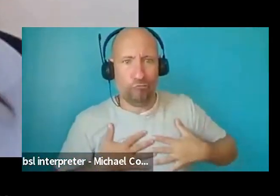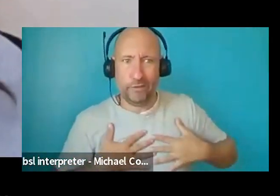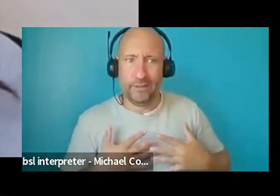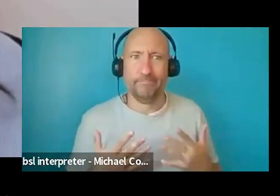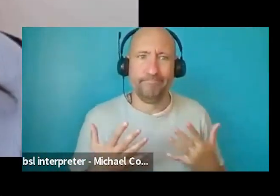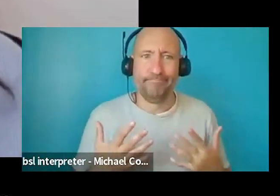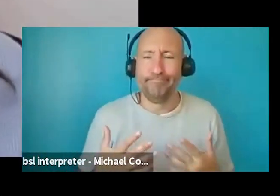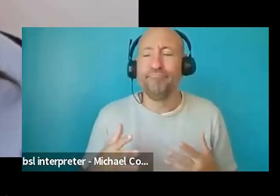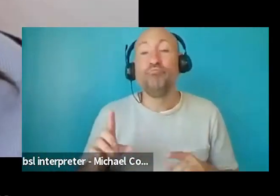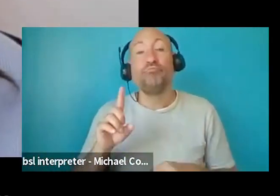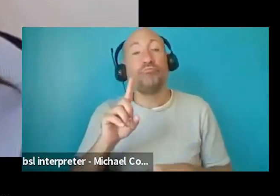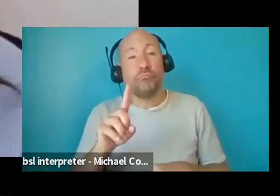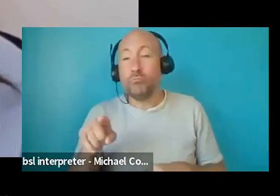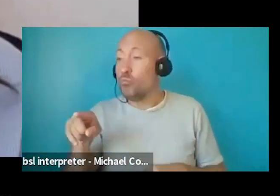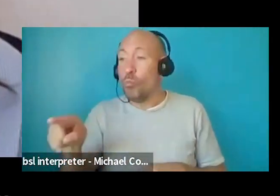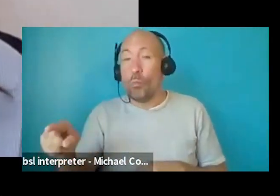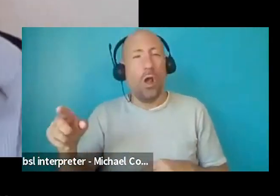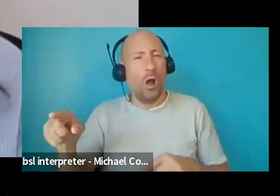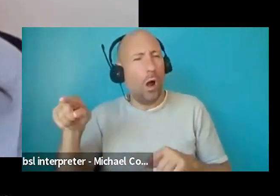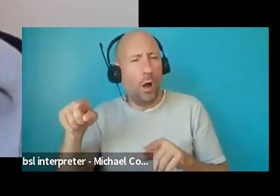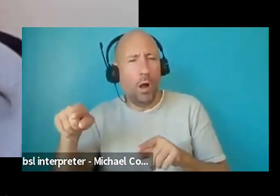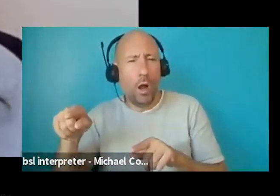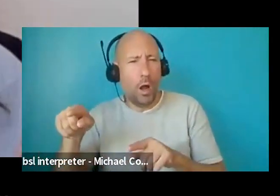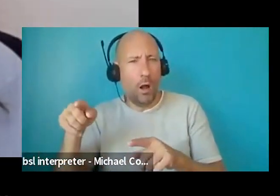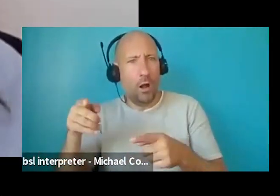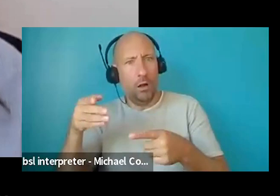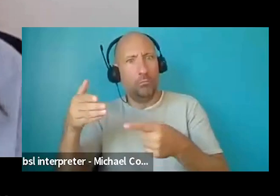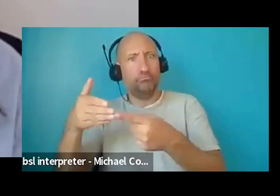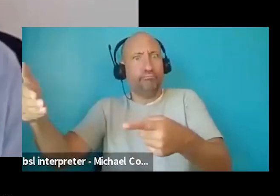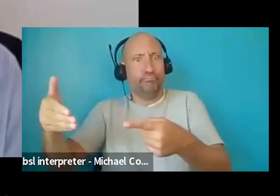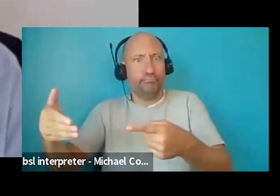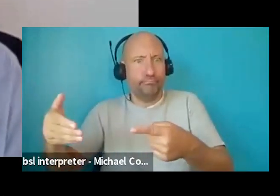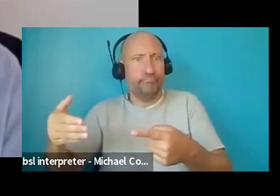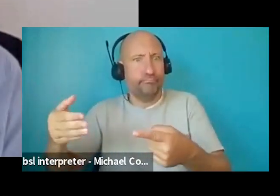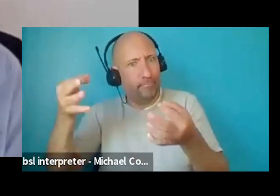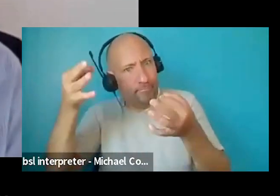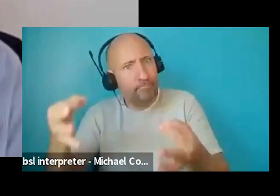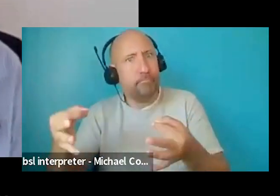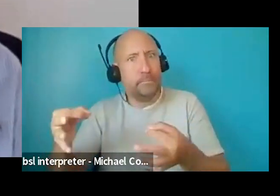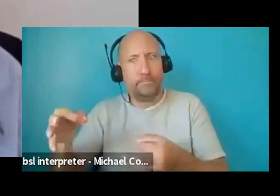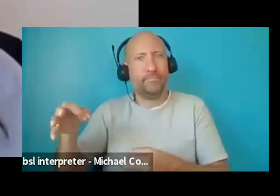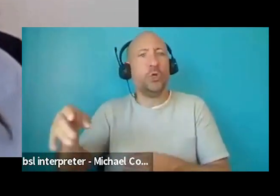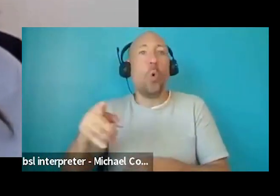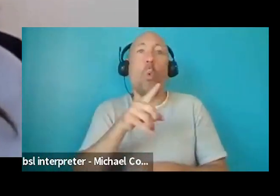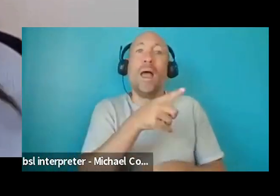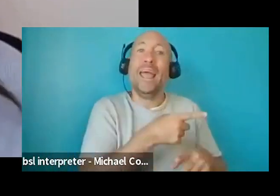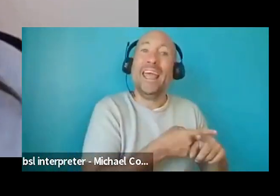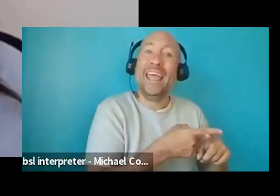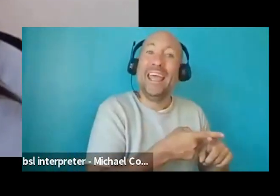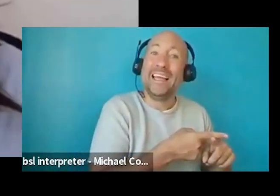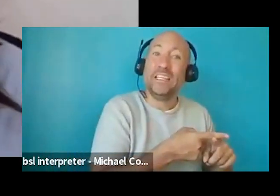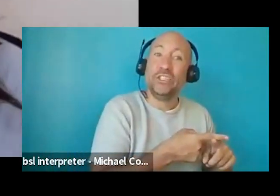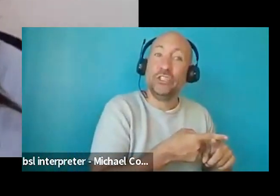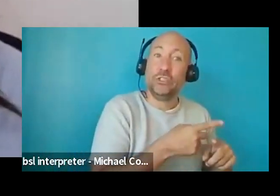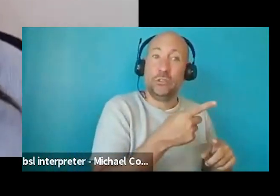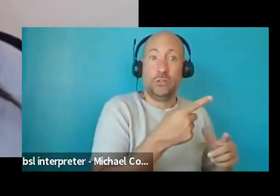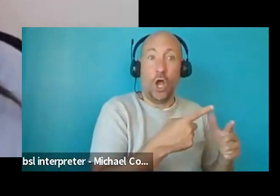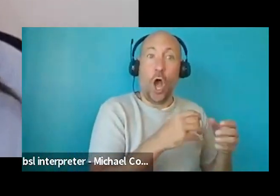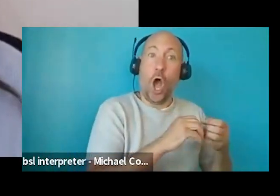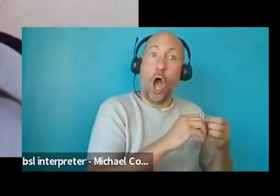Anyway, residencies mean for us that English artists and Italian